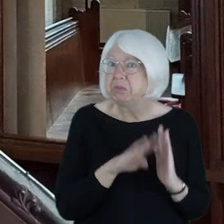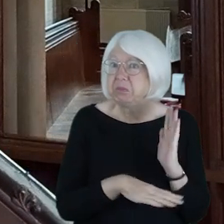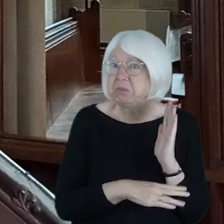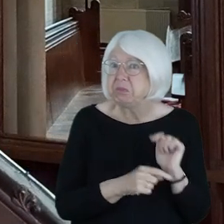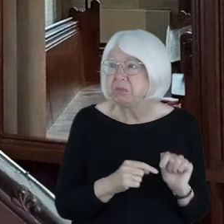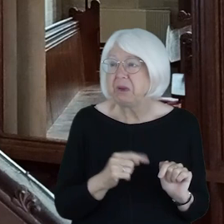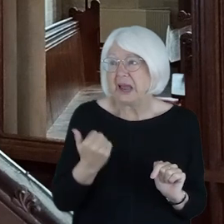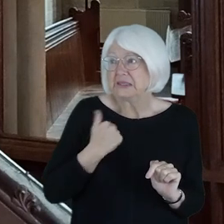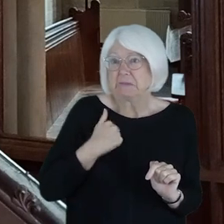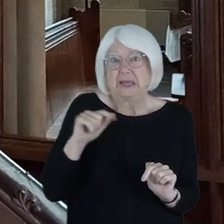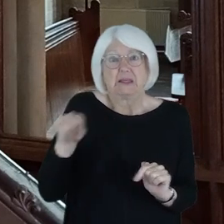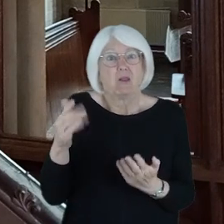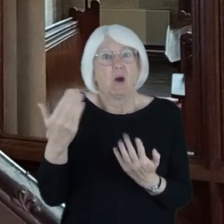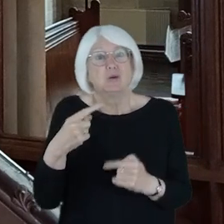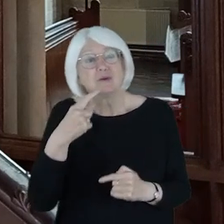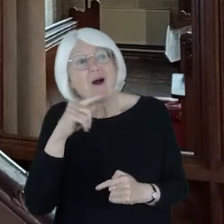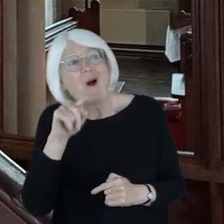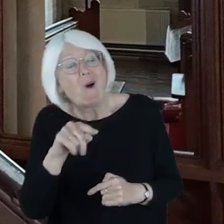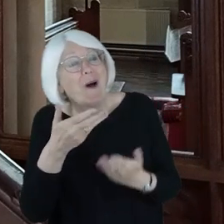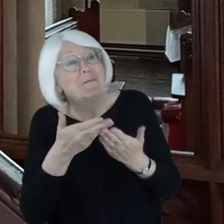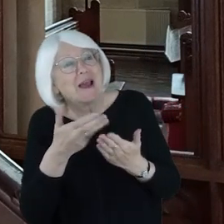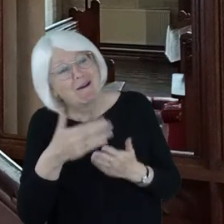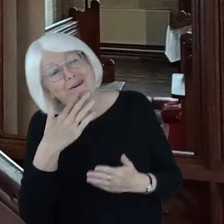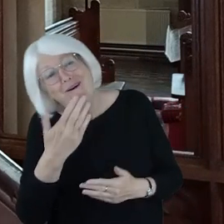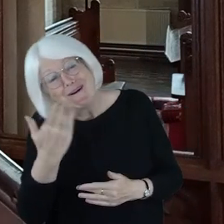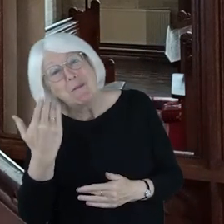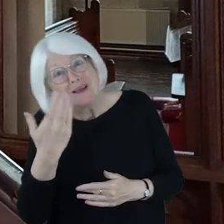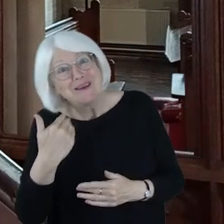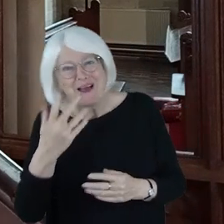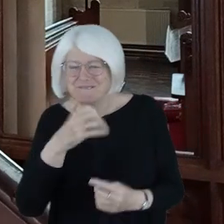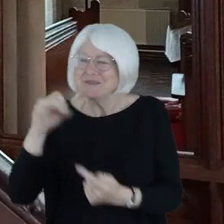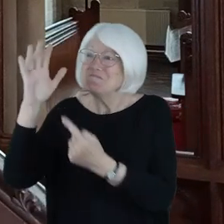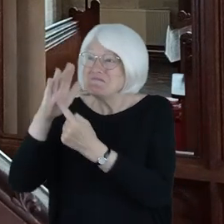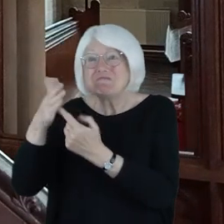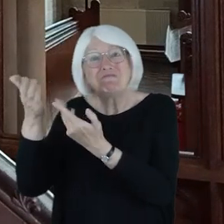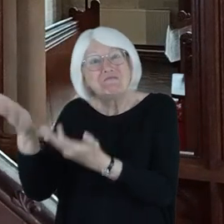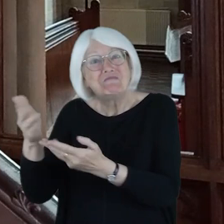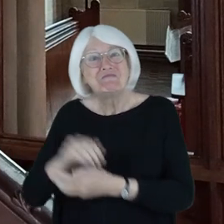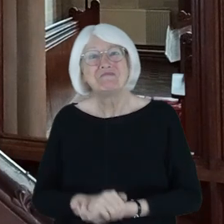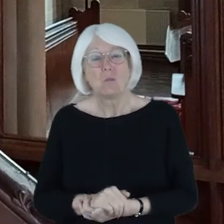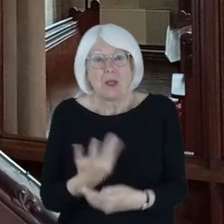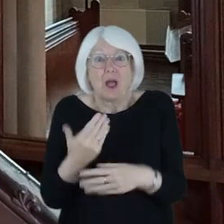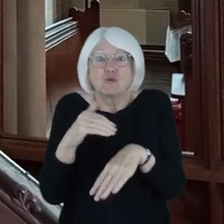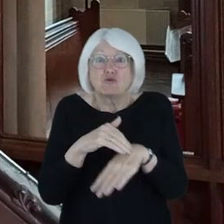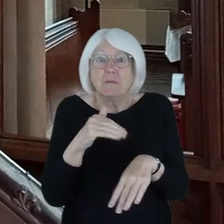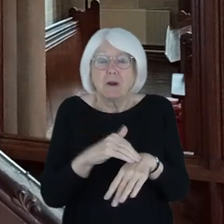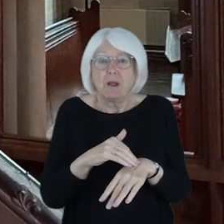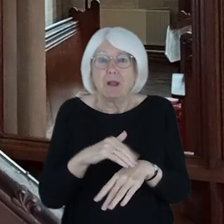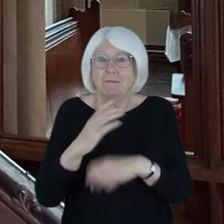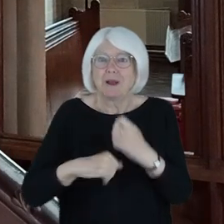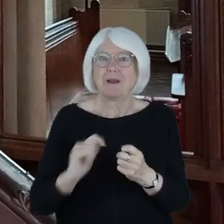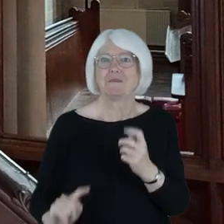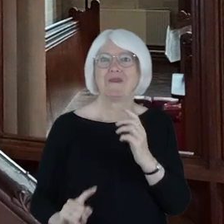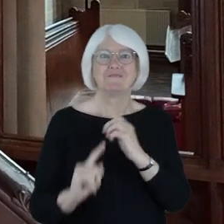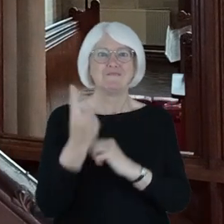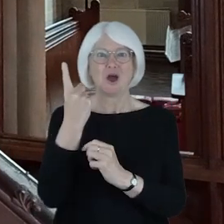the door, "Friend, come in, have the place of honour." Where a criminal is the